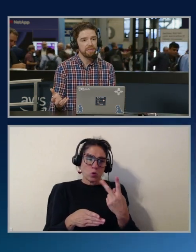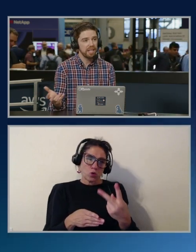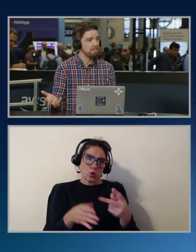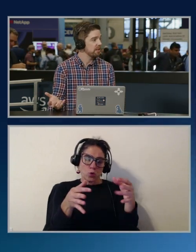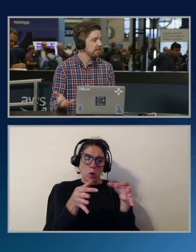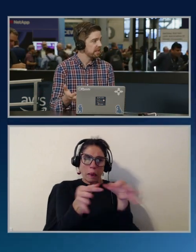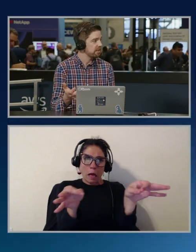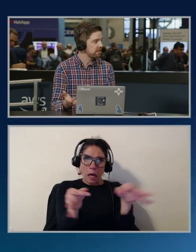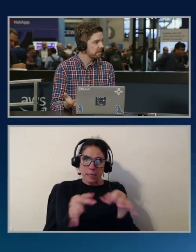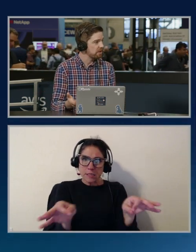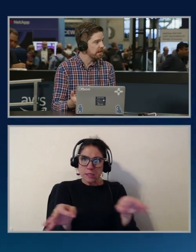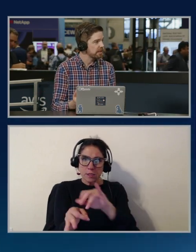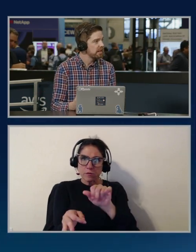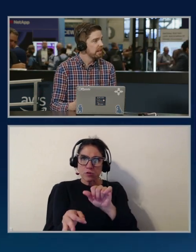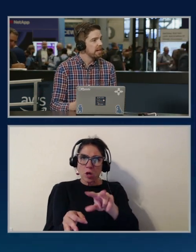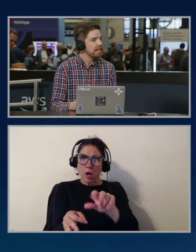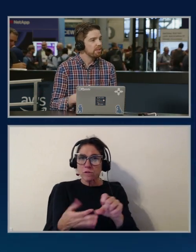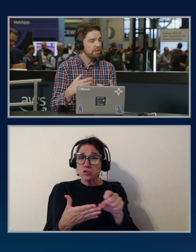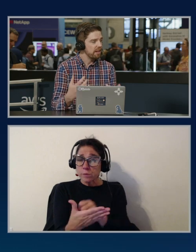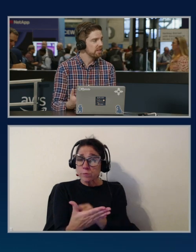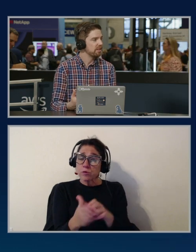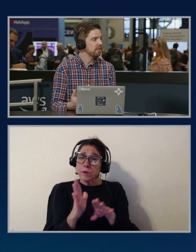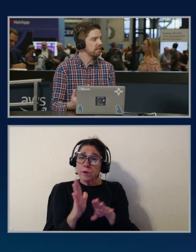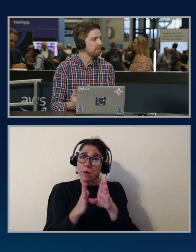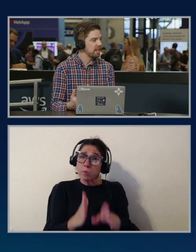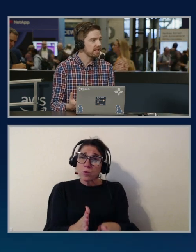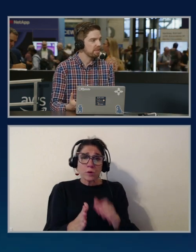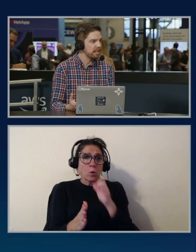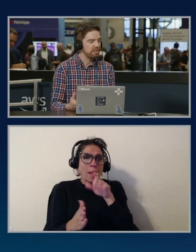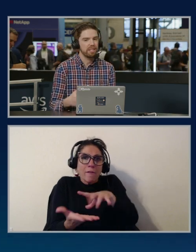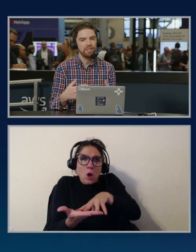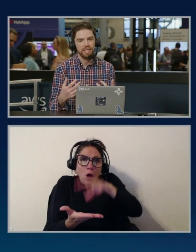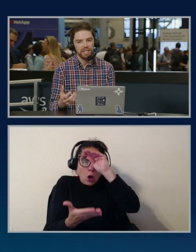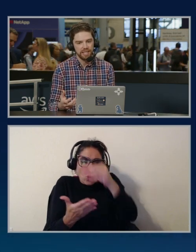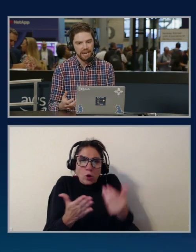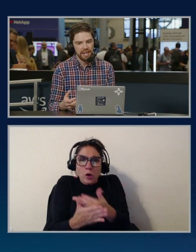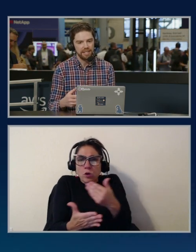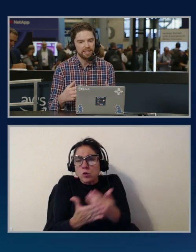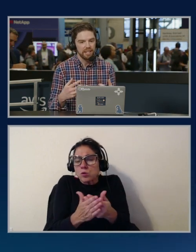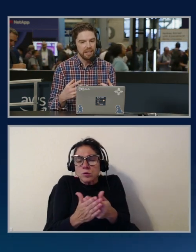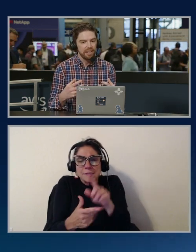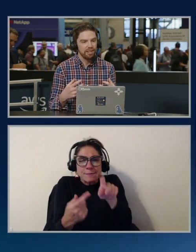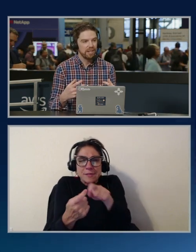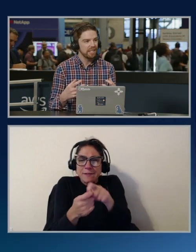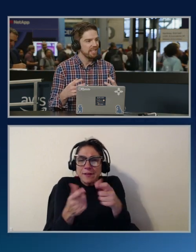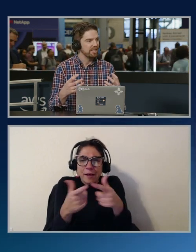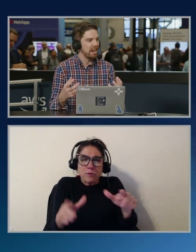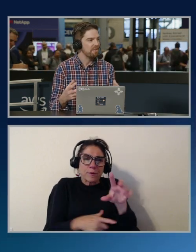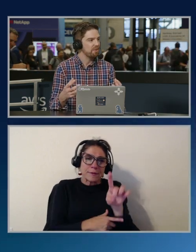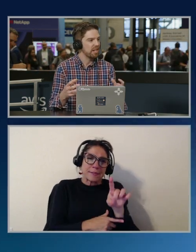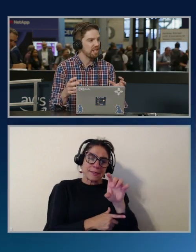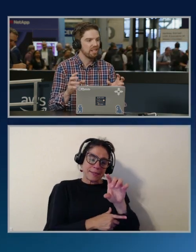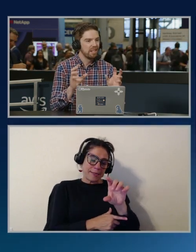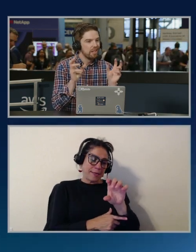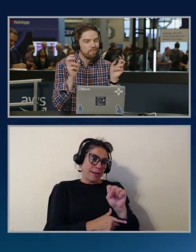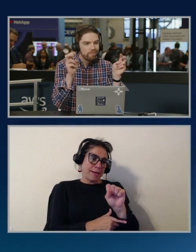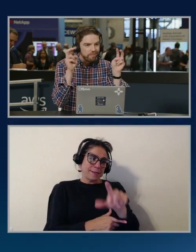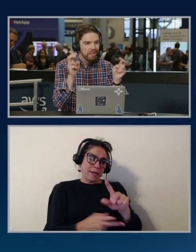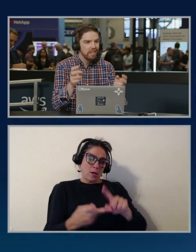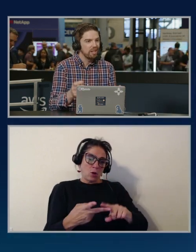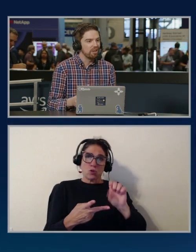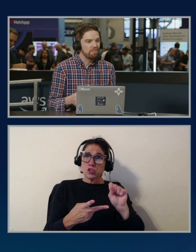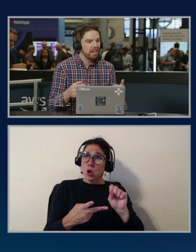you're a developer looking to use this product, you don't have to learn a new custom language or a DSL or a software